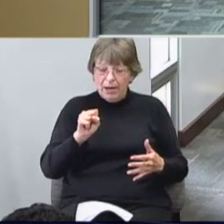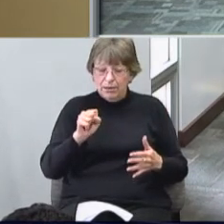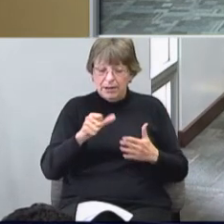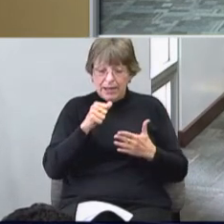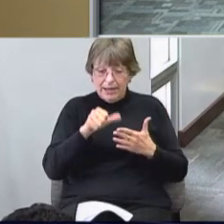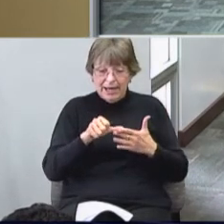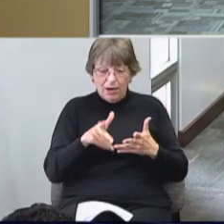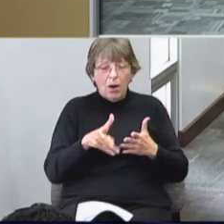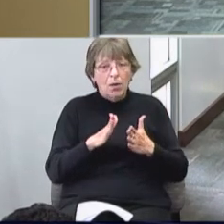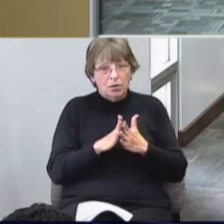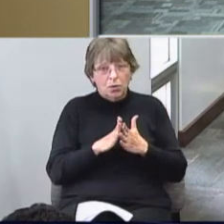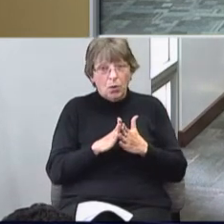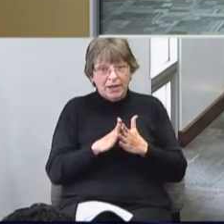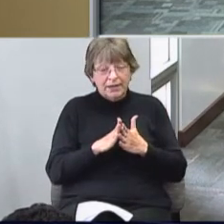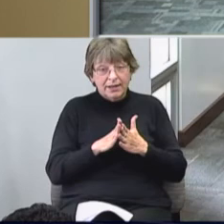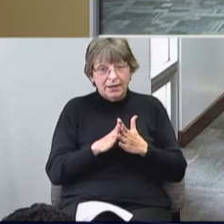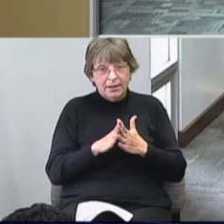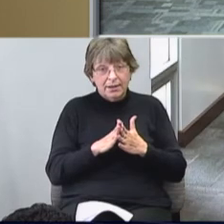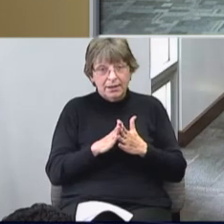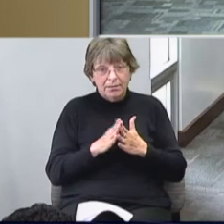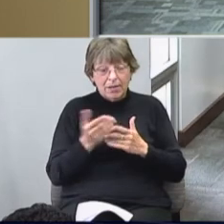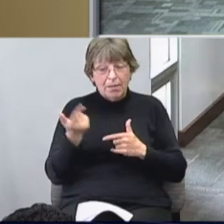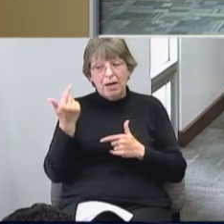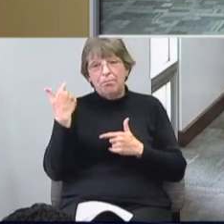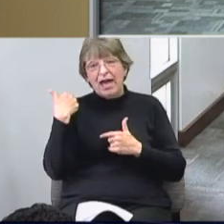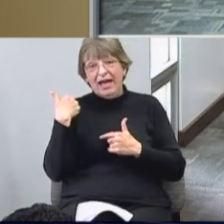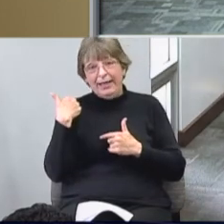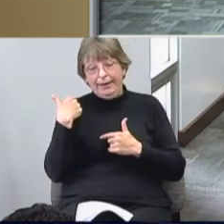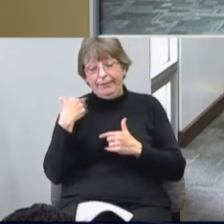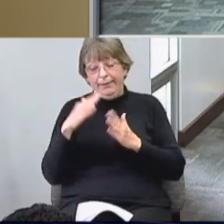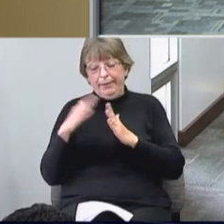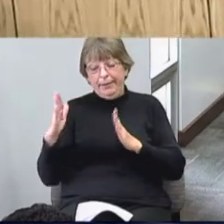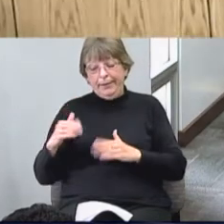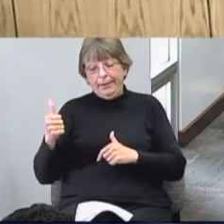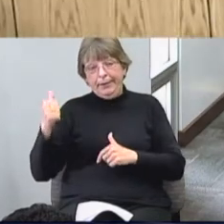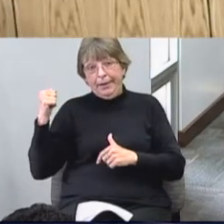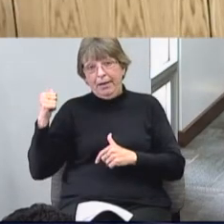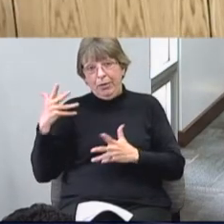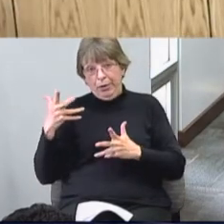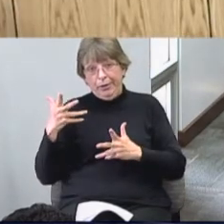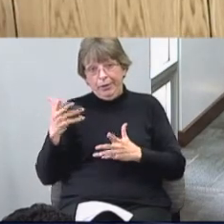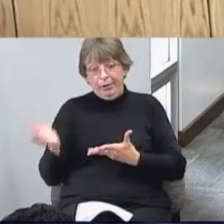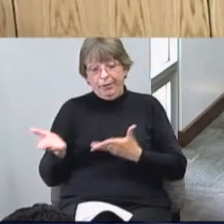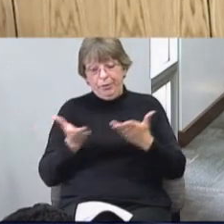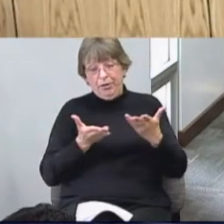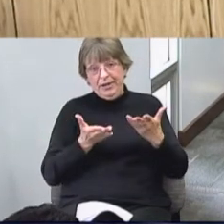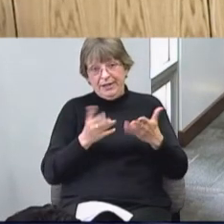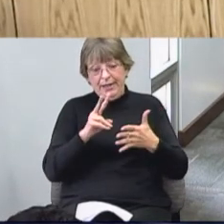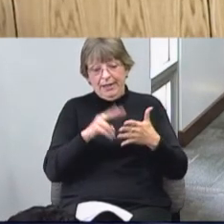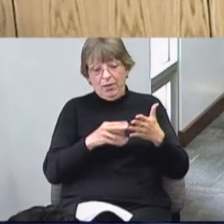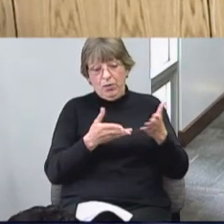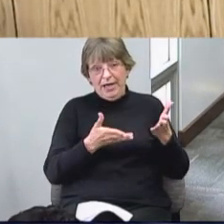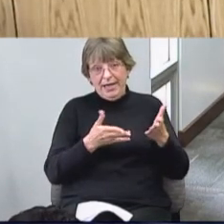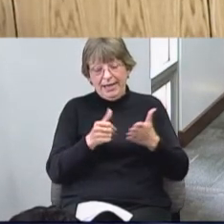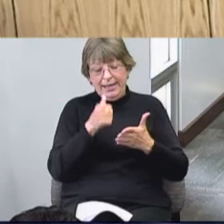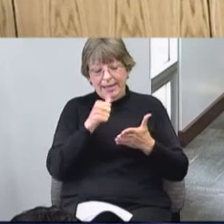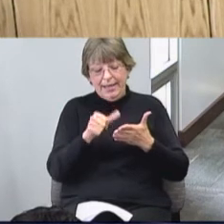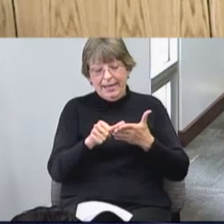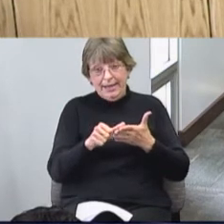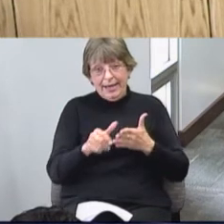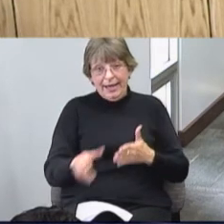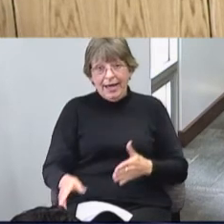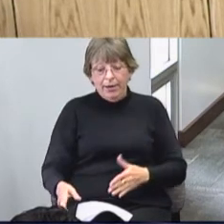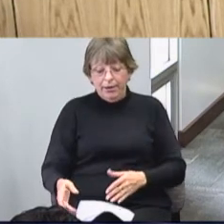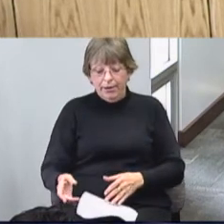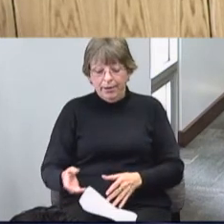I was requested by a backyard neighbor to present, and you've got copies of this letter, and read it